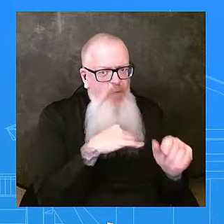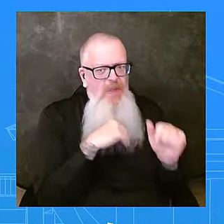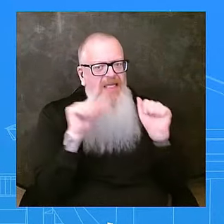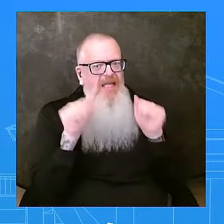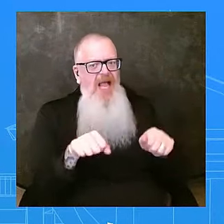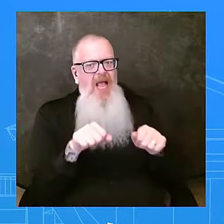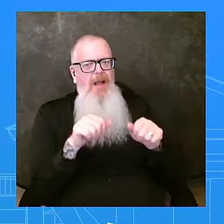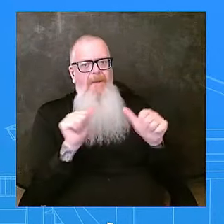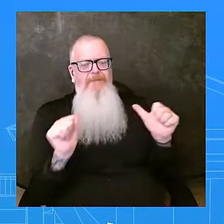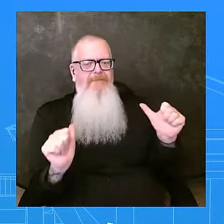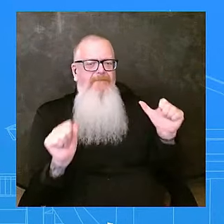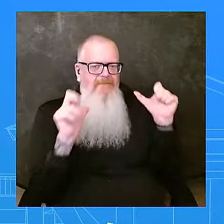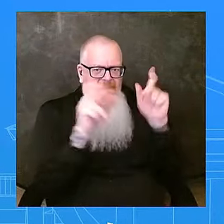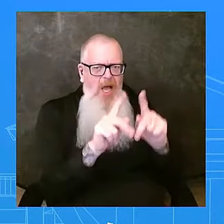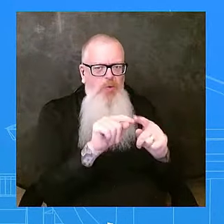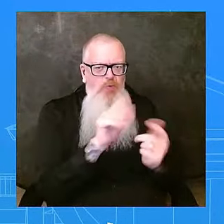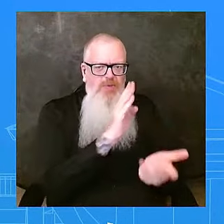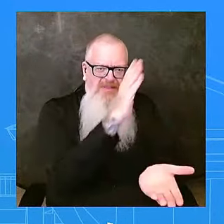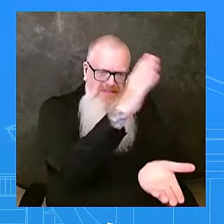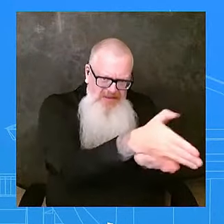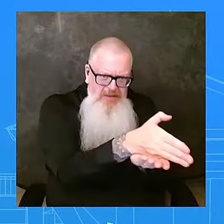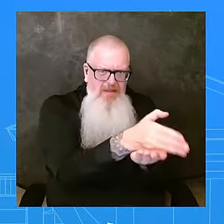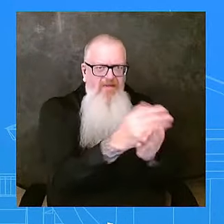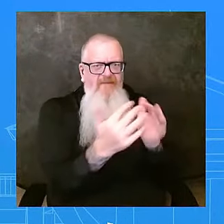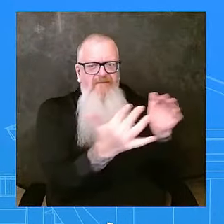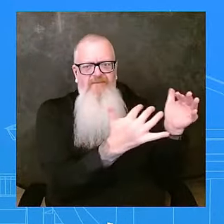a ceasefire negotiation, but we're not there right now.